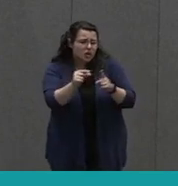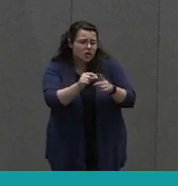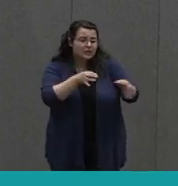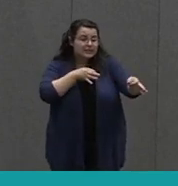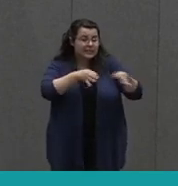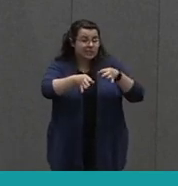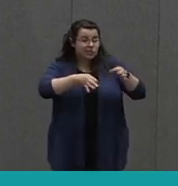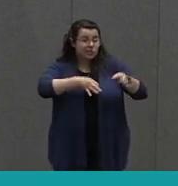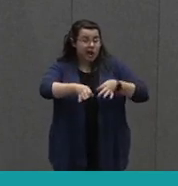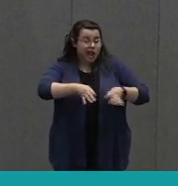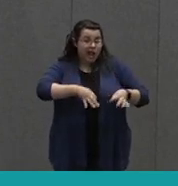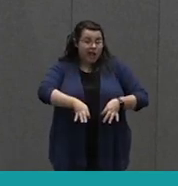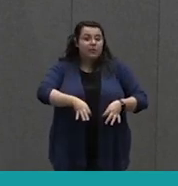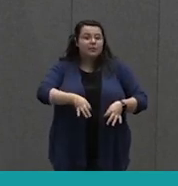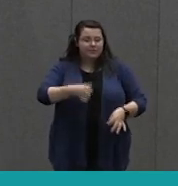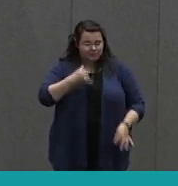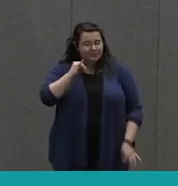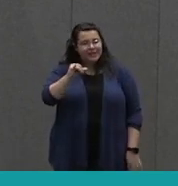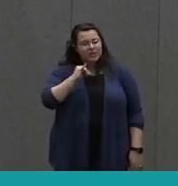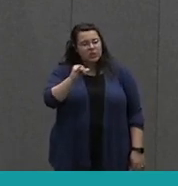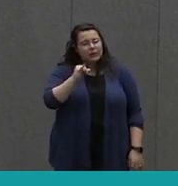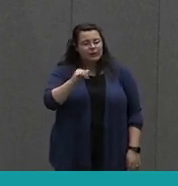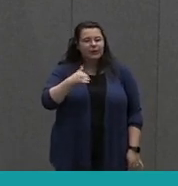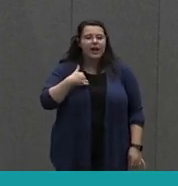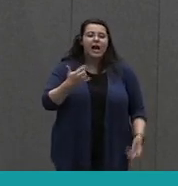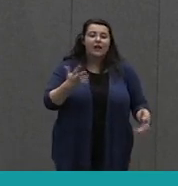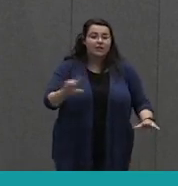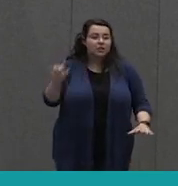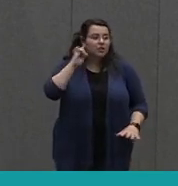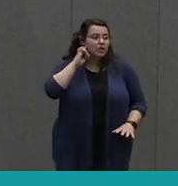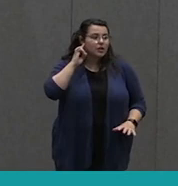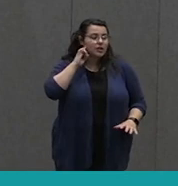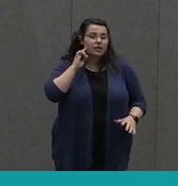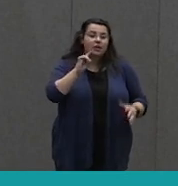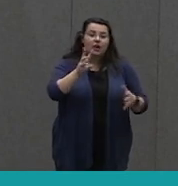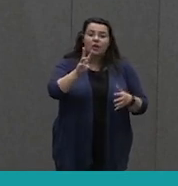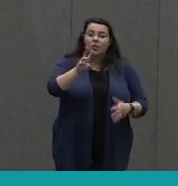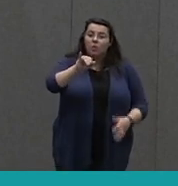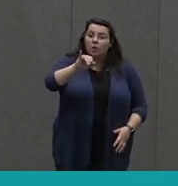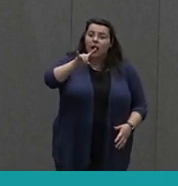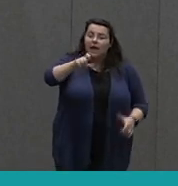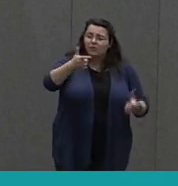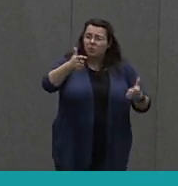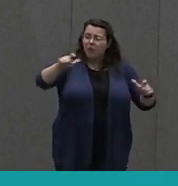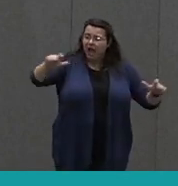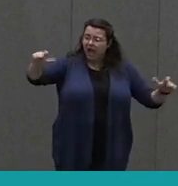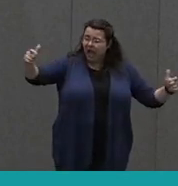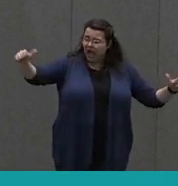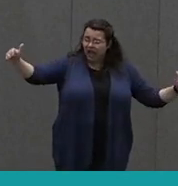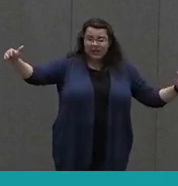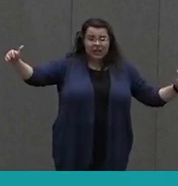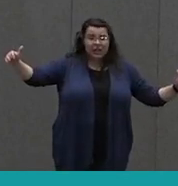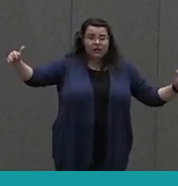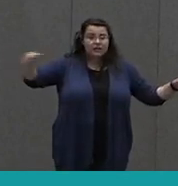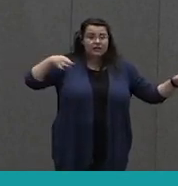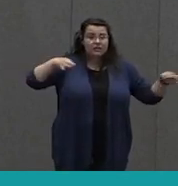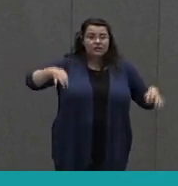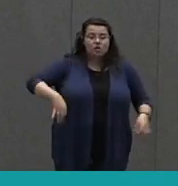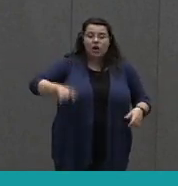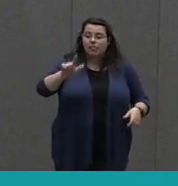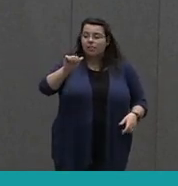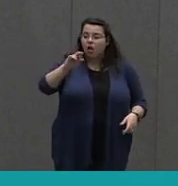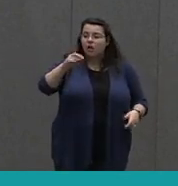Verbs are the kinds of words in our language, in English language, that show action, like you're doing something.